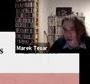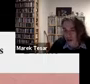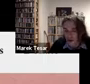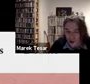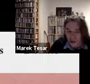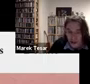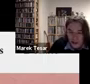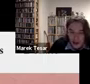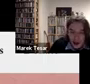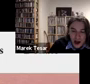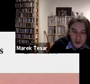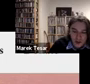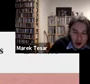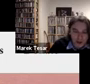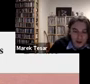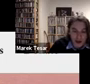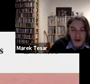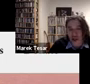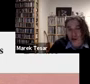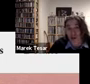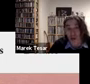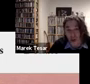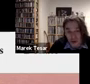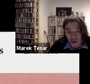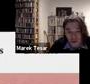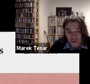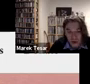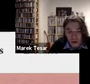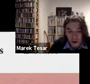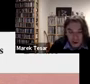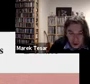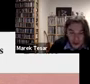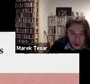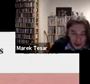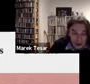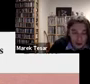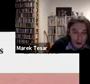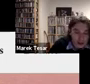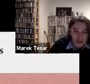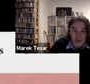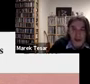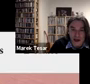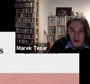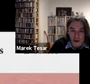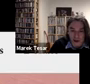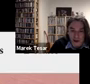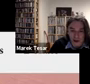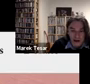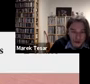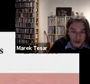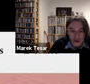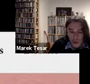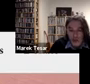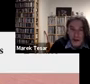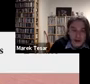final 15 to 30 minutes, and which time we will take questions from the audience. During the session, all except the speakers are muted.